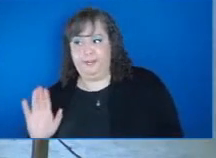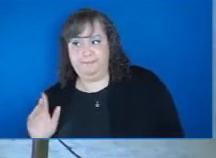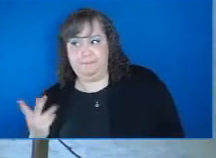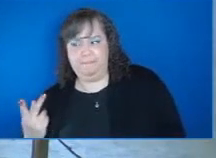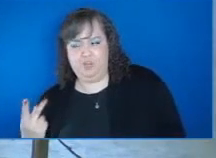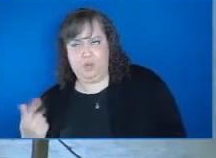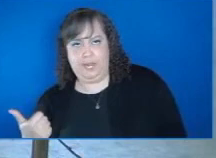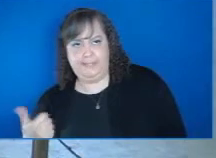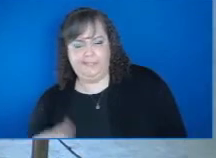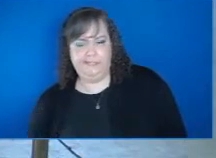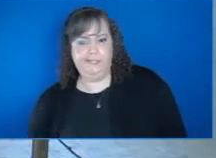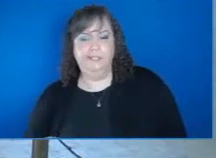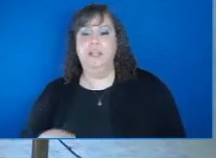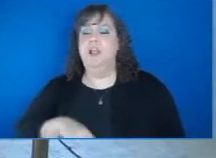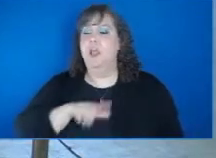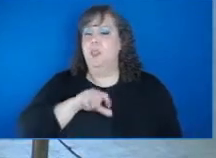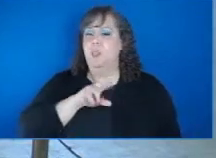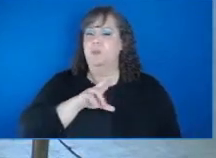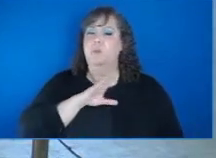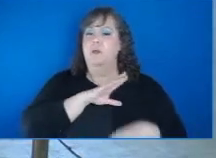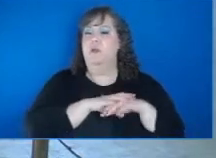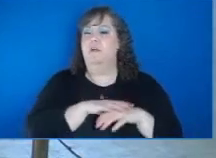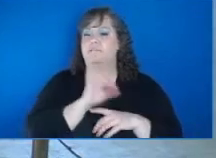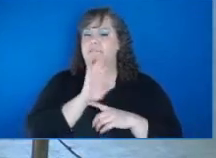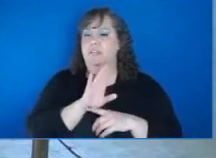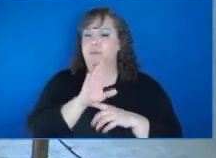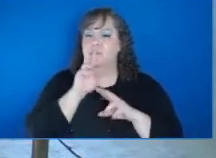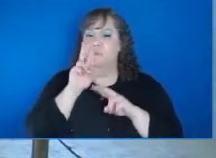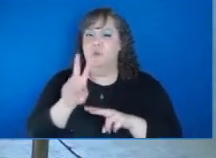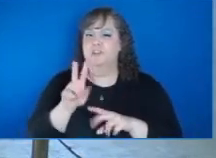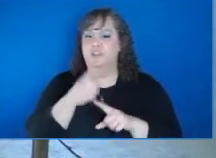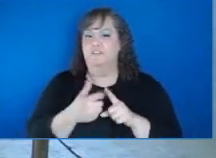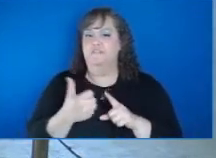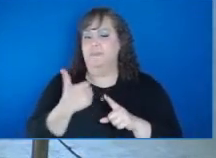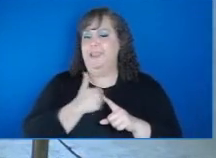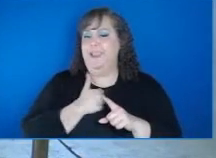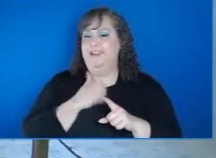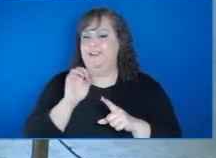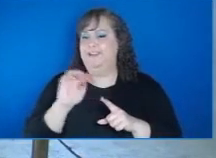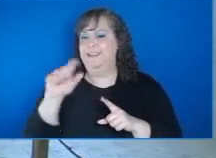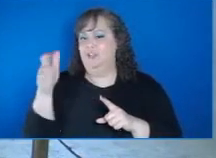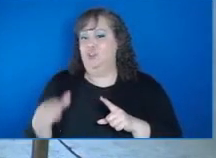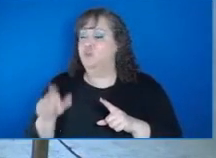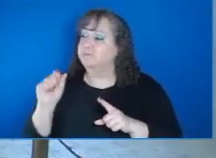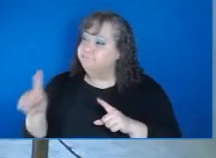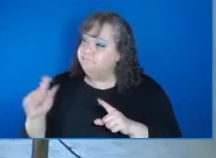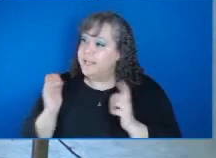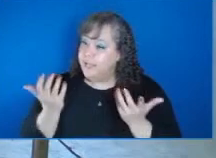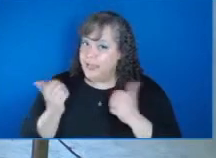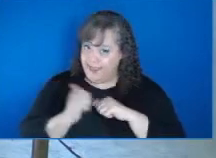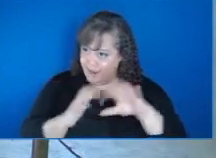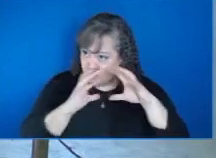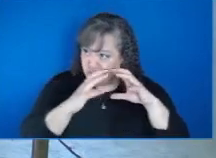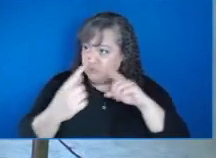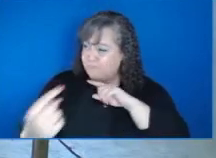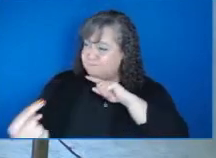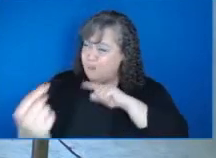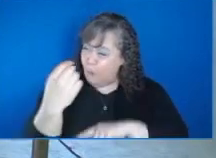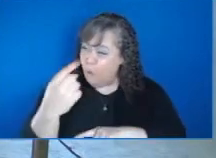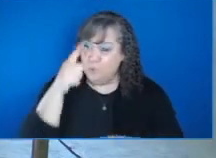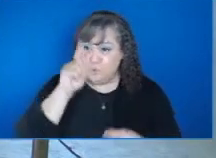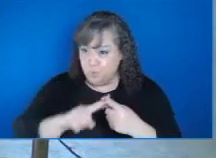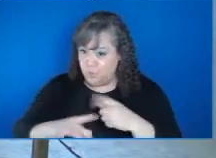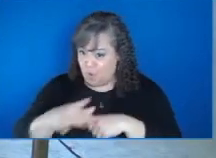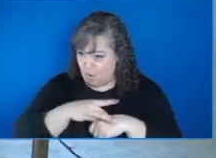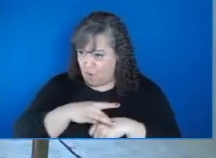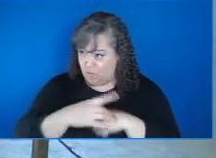On Facebook, who's watching from Canada's East Coast, wants to know, if an asteroid was headed straight for Earth, would you